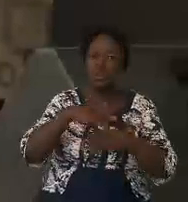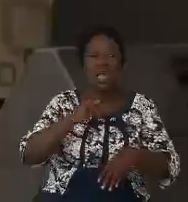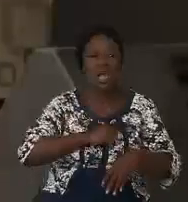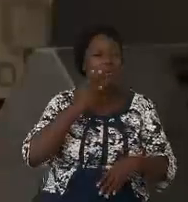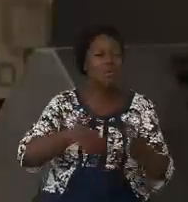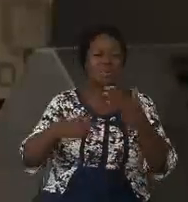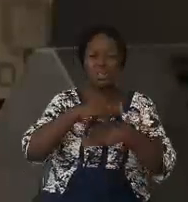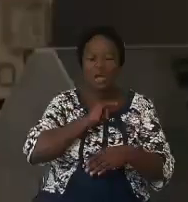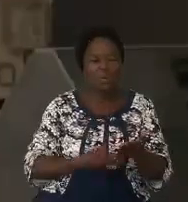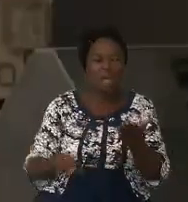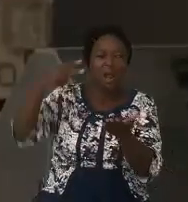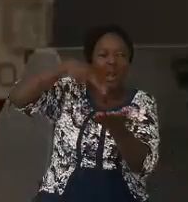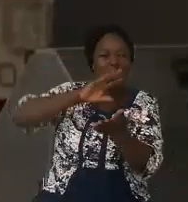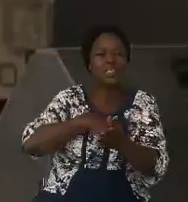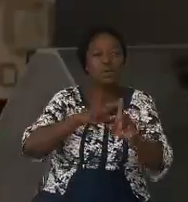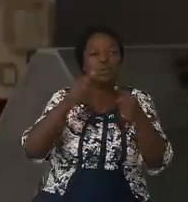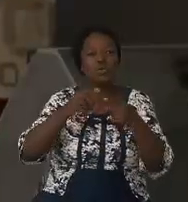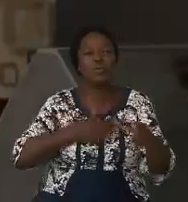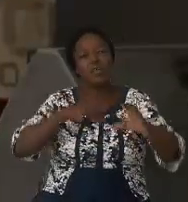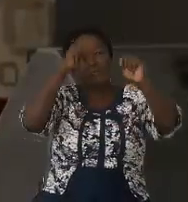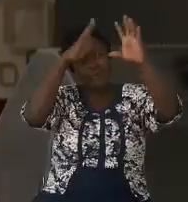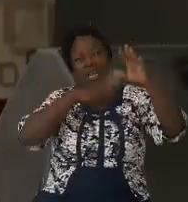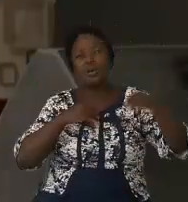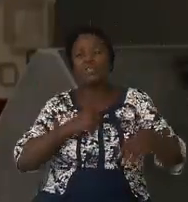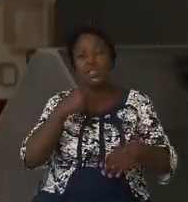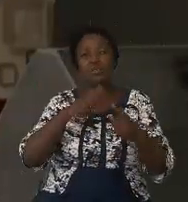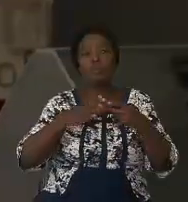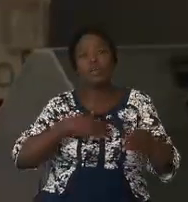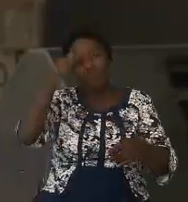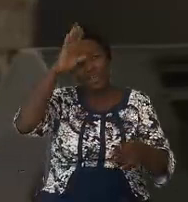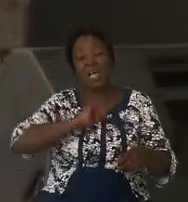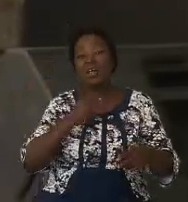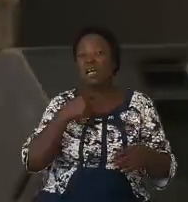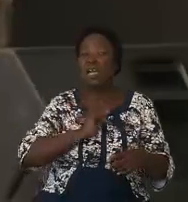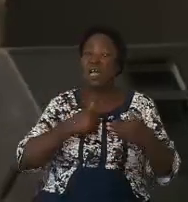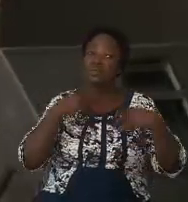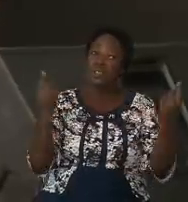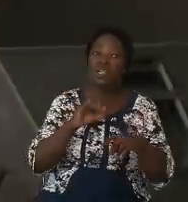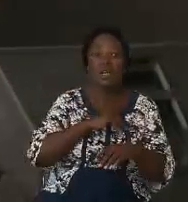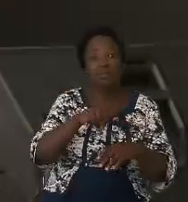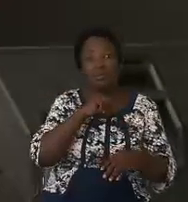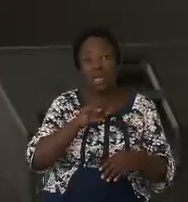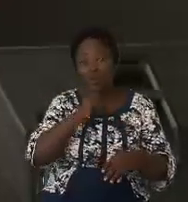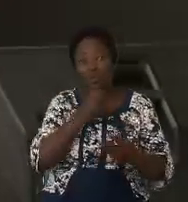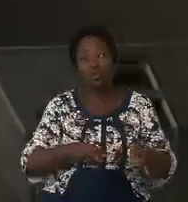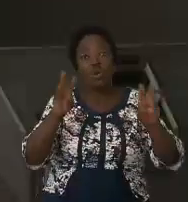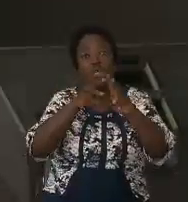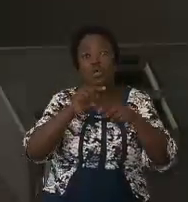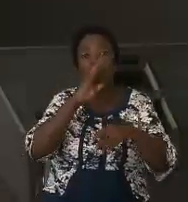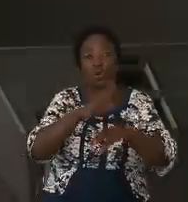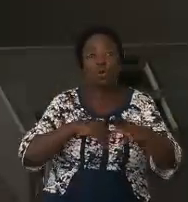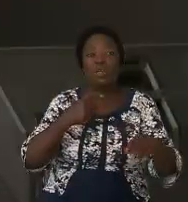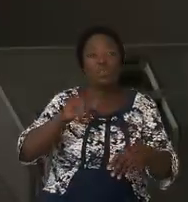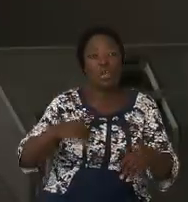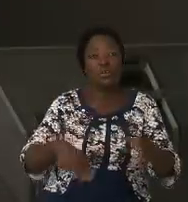today, I will return, I will return, I will return. I will arise and go to my Father. I will say unto my Father, I have